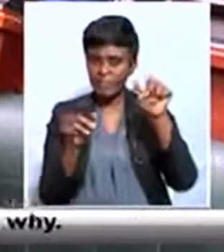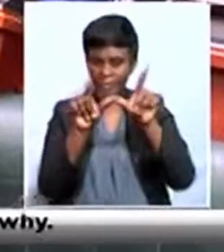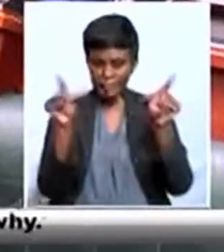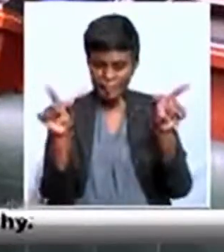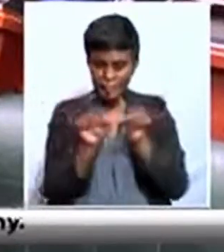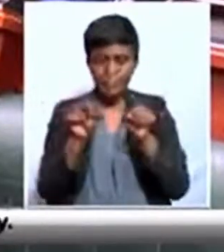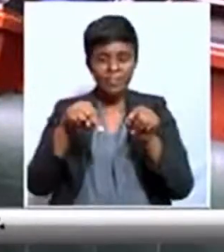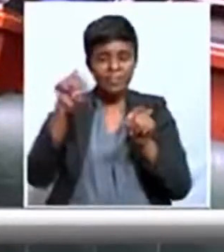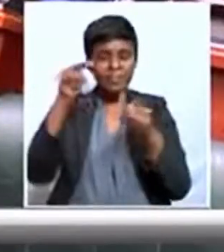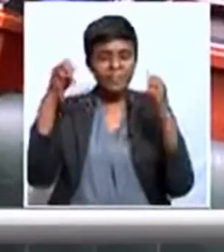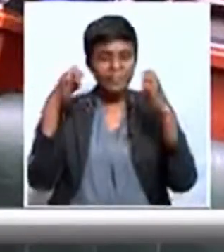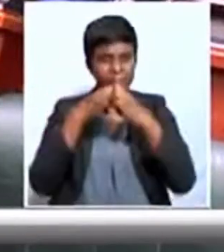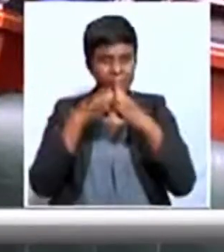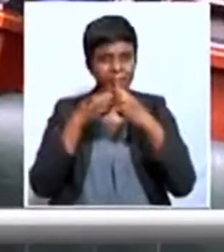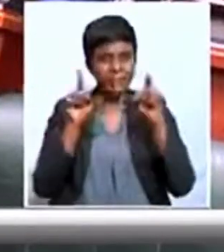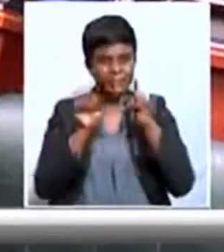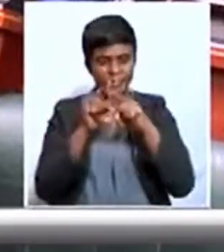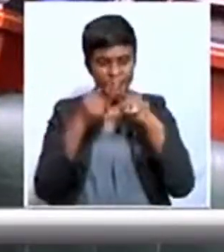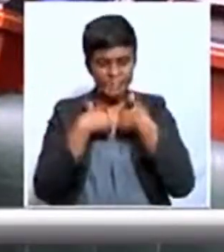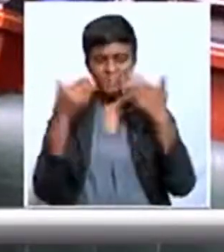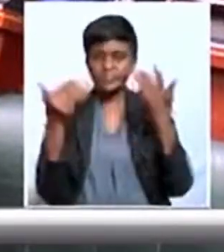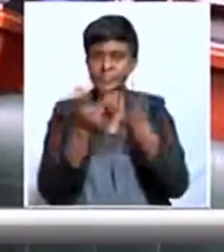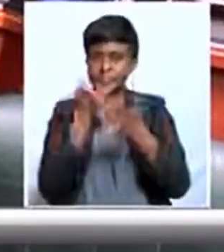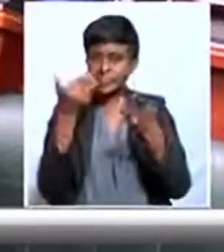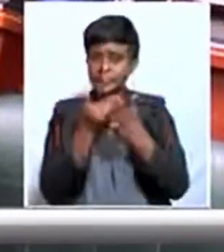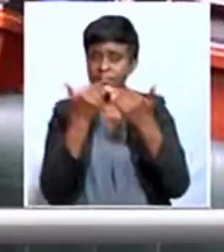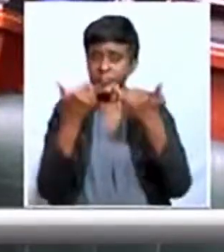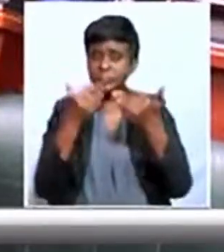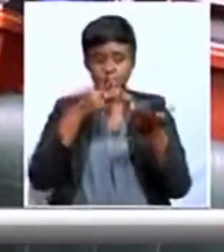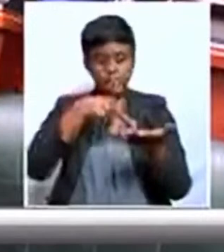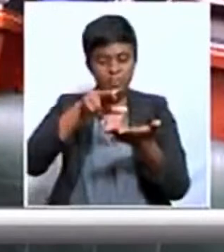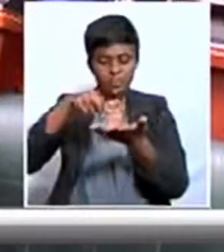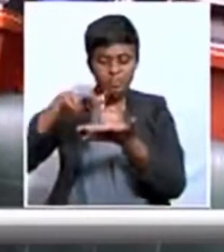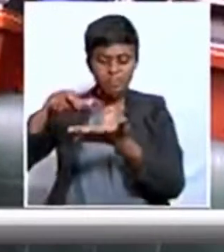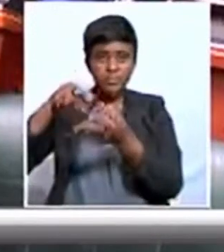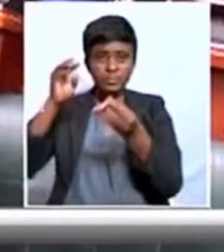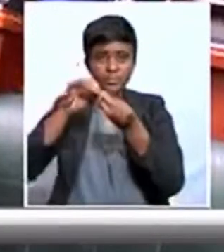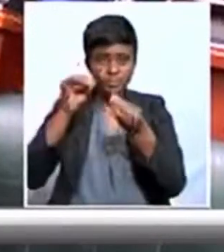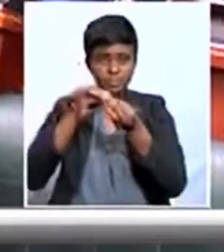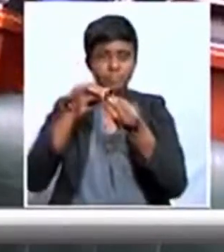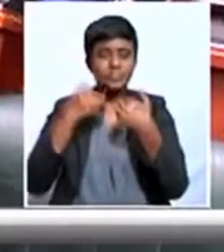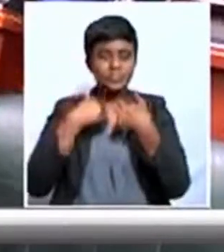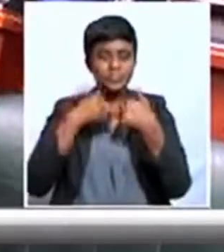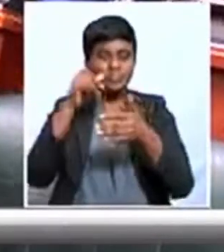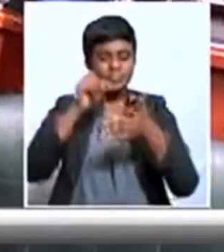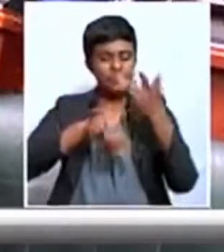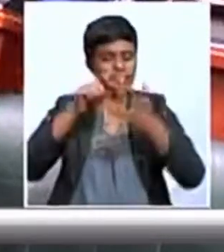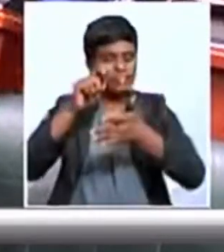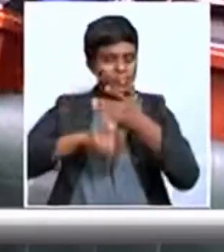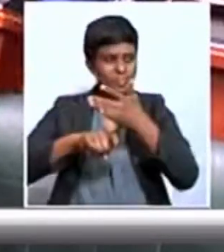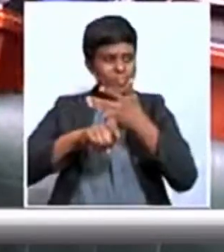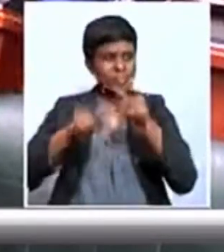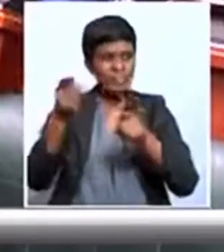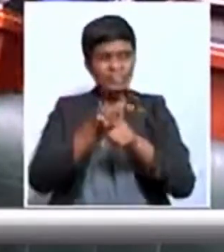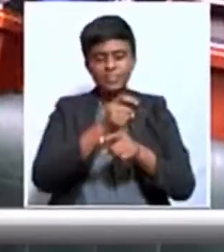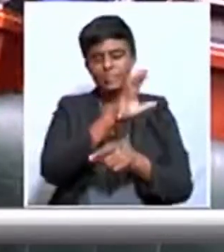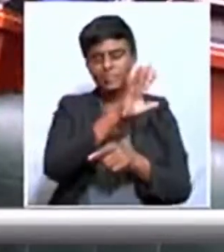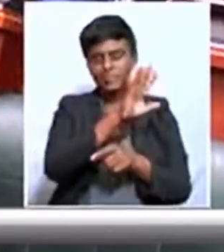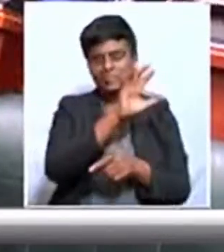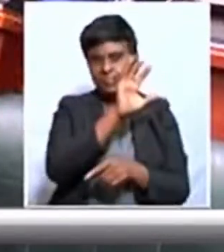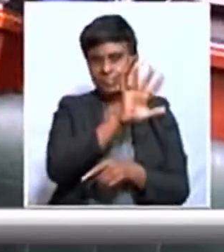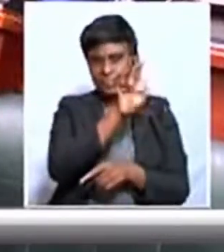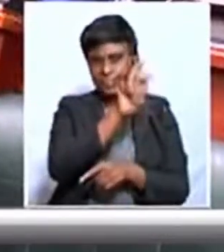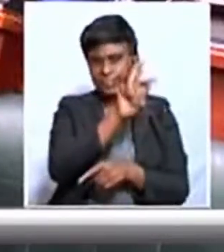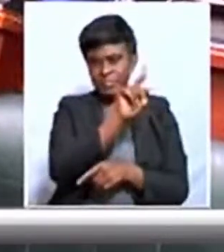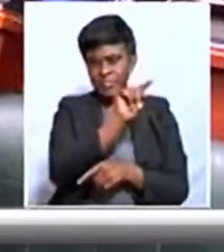Station. The housing units are currently being rented out at a cost ranging from 5 kwacha